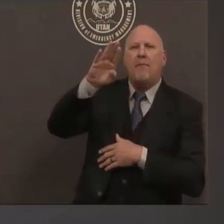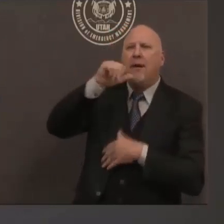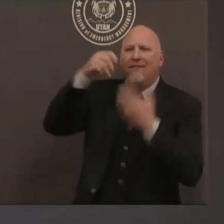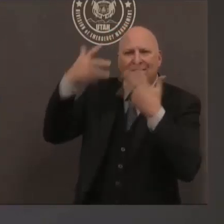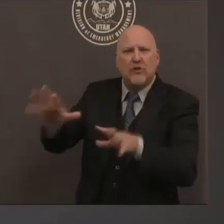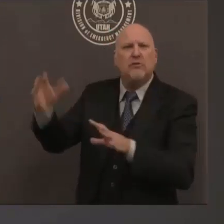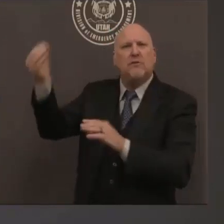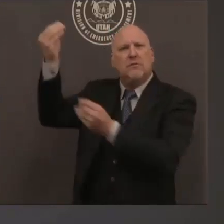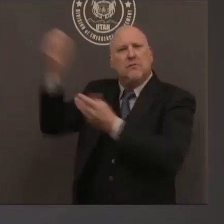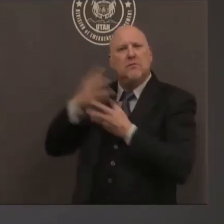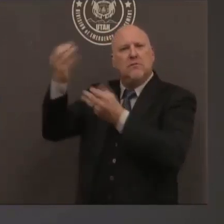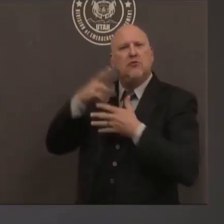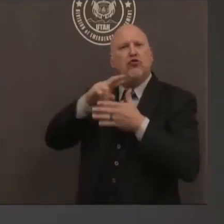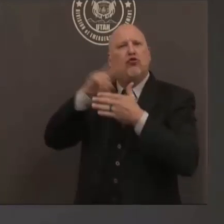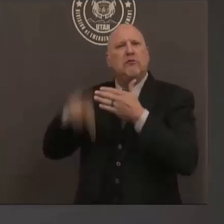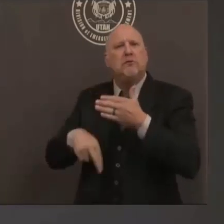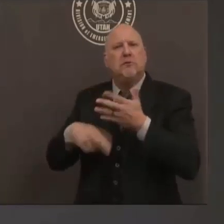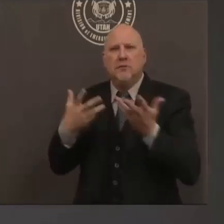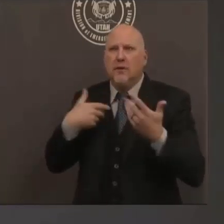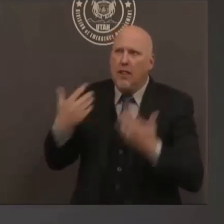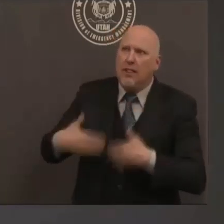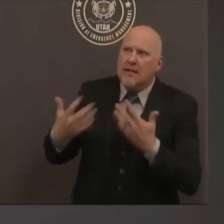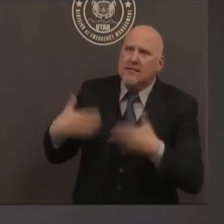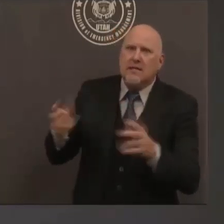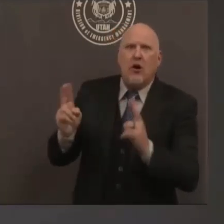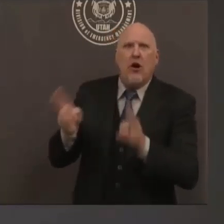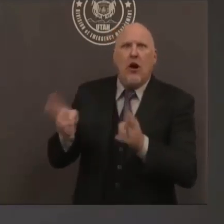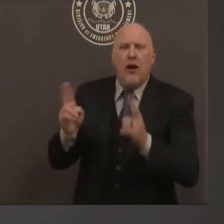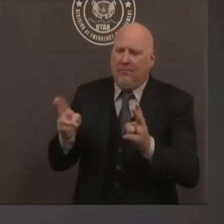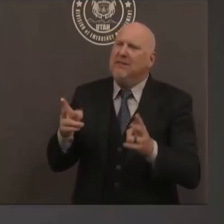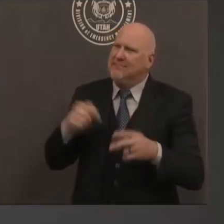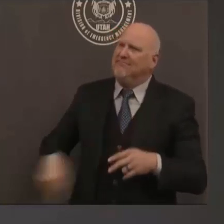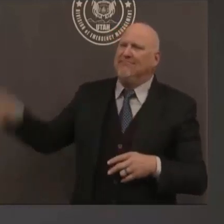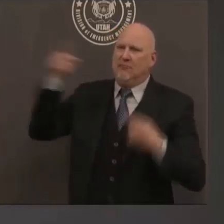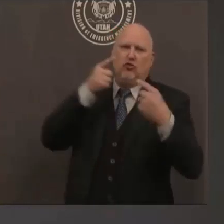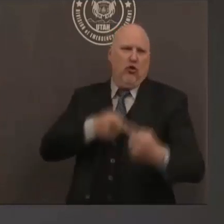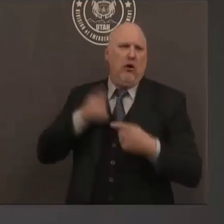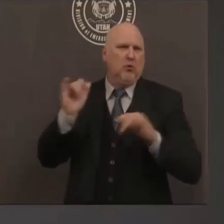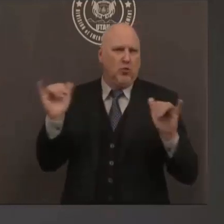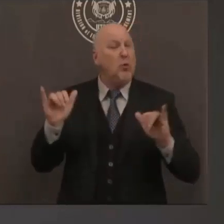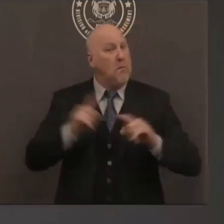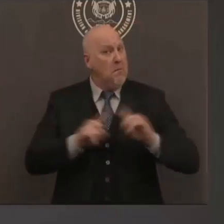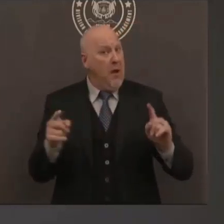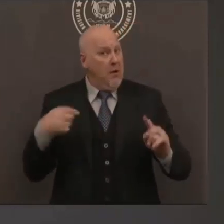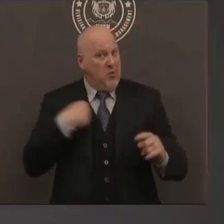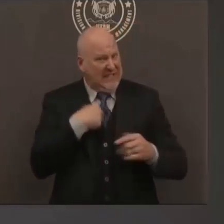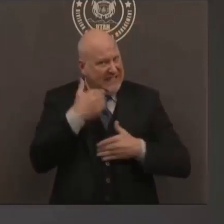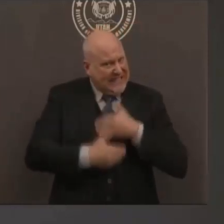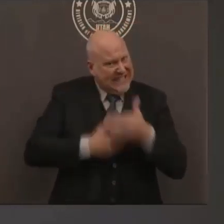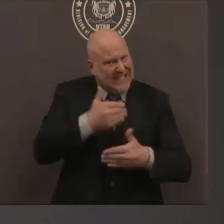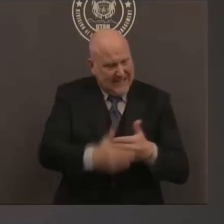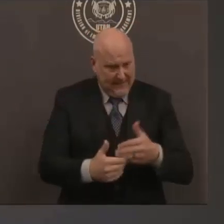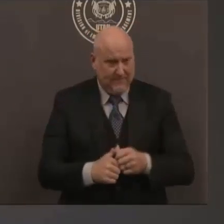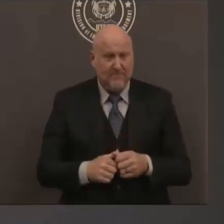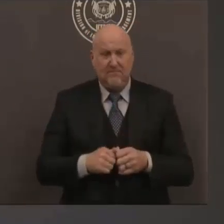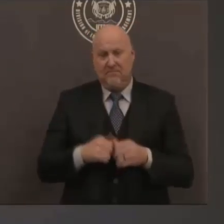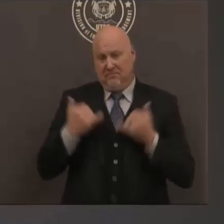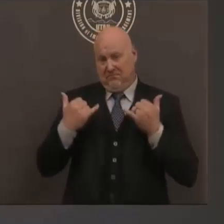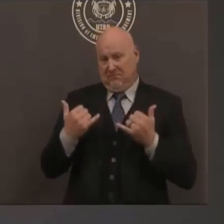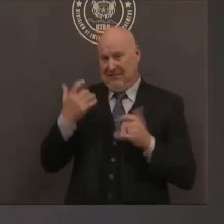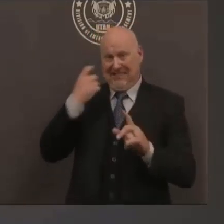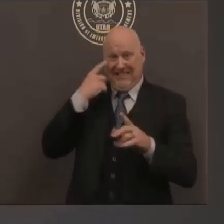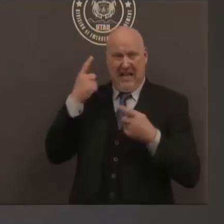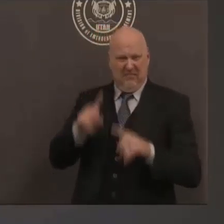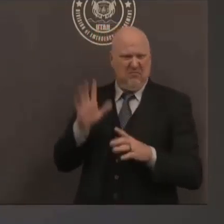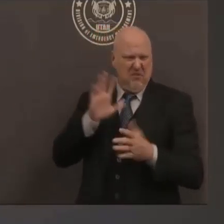fact address those populations which are infected. Approximately 2 weeks ago, we've moved from just few